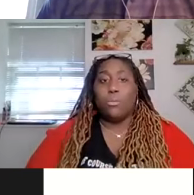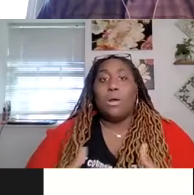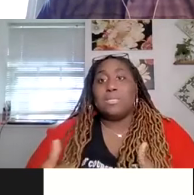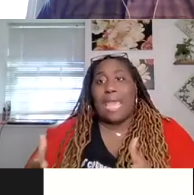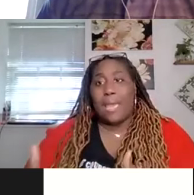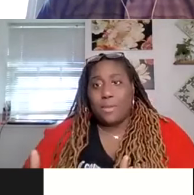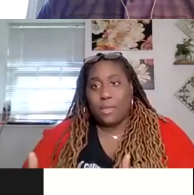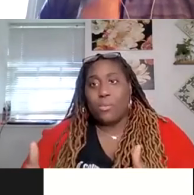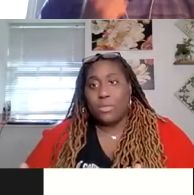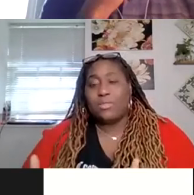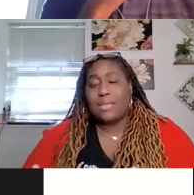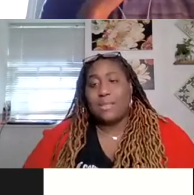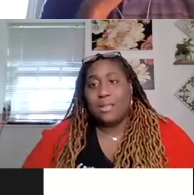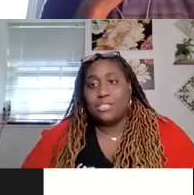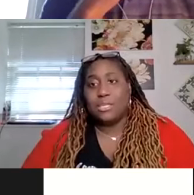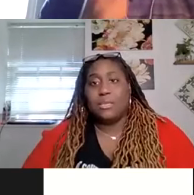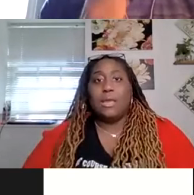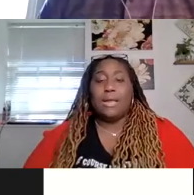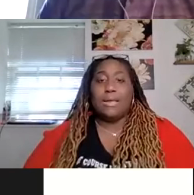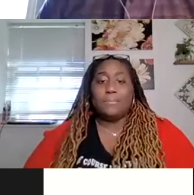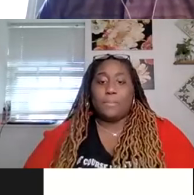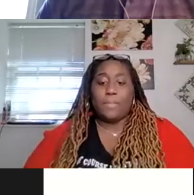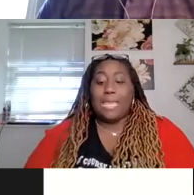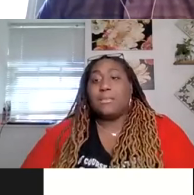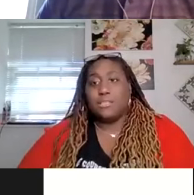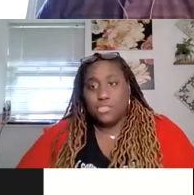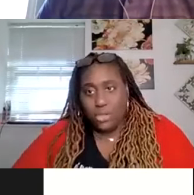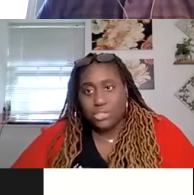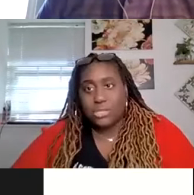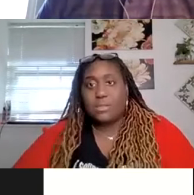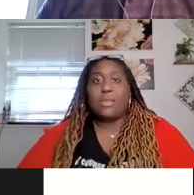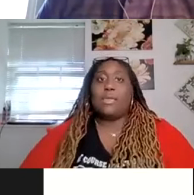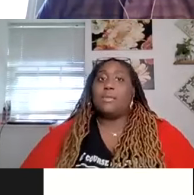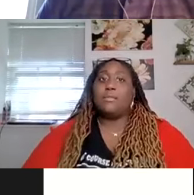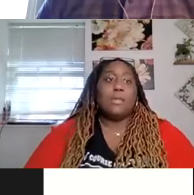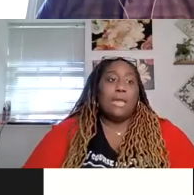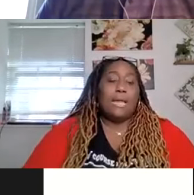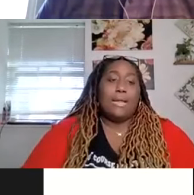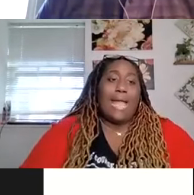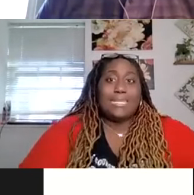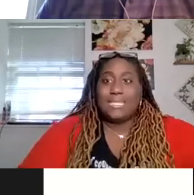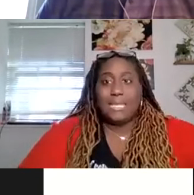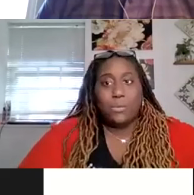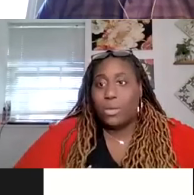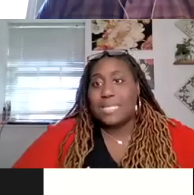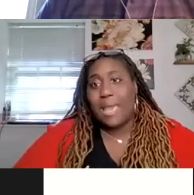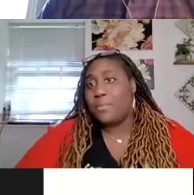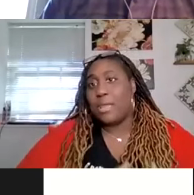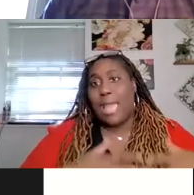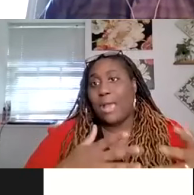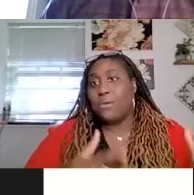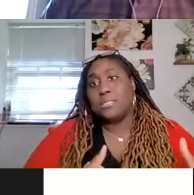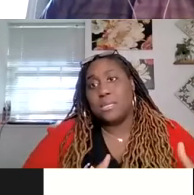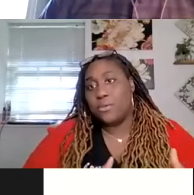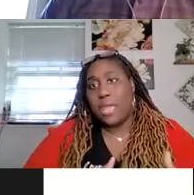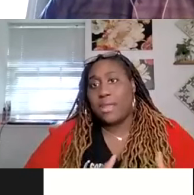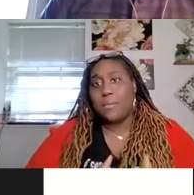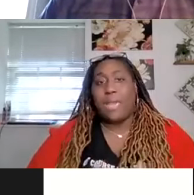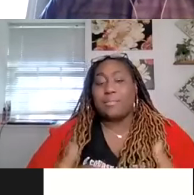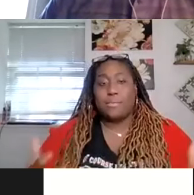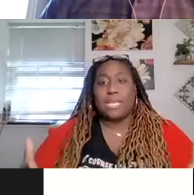know, what was happening with technology in construction, in IT, what's happening, how is this